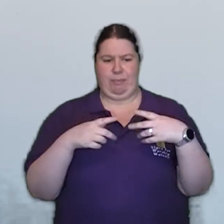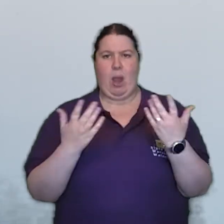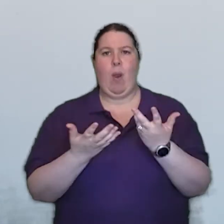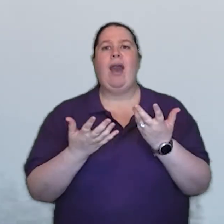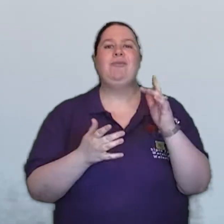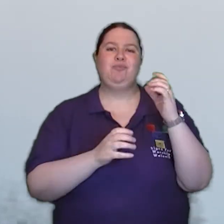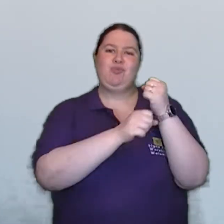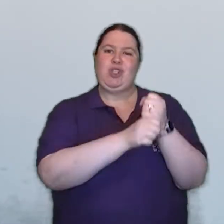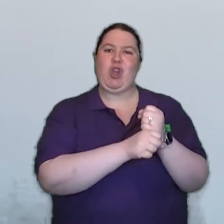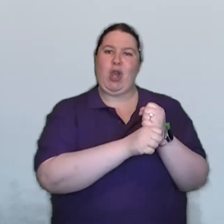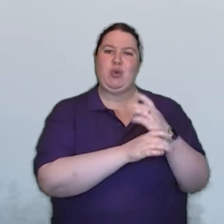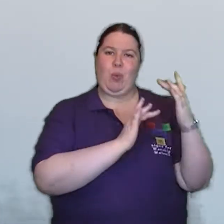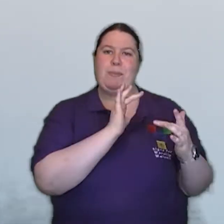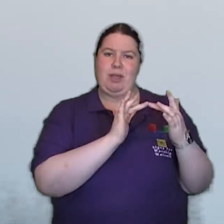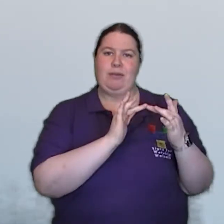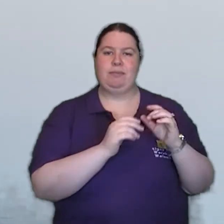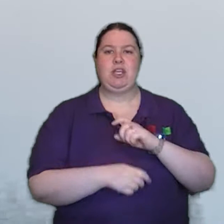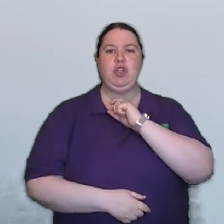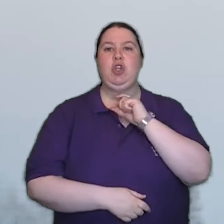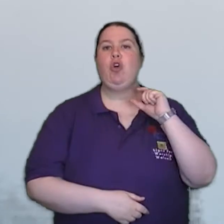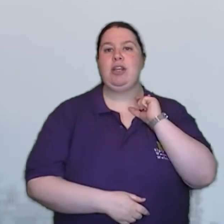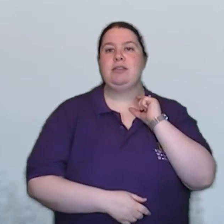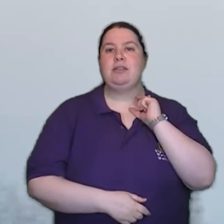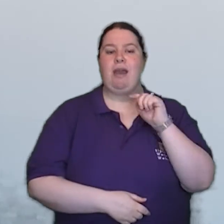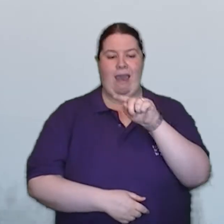found on the church website, and it's